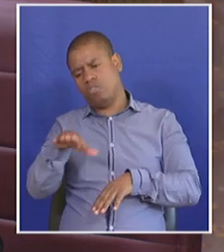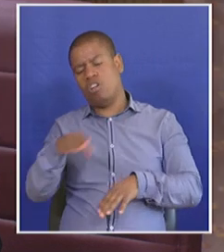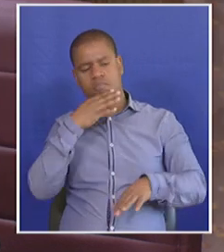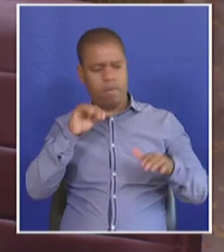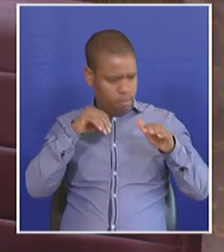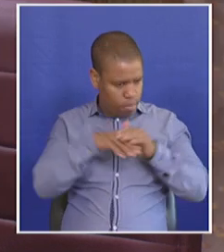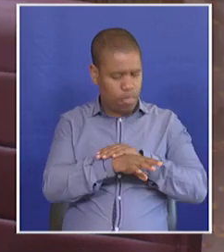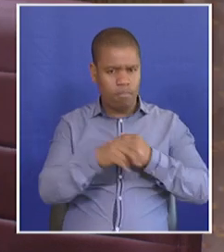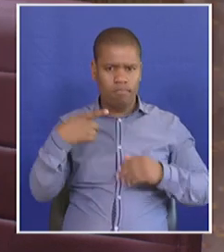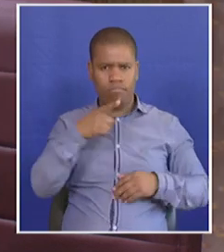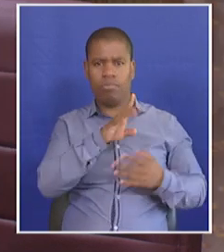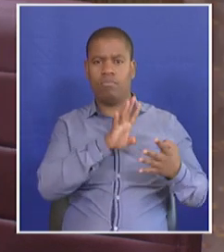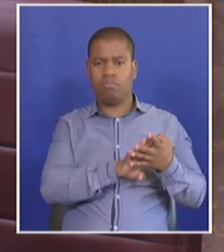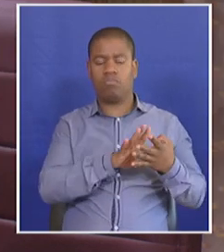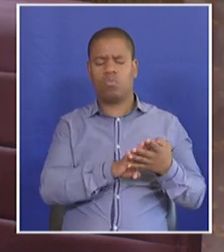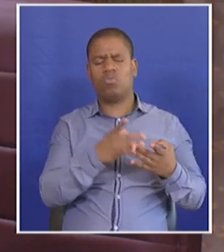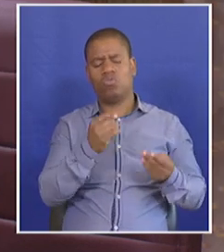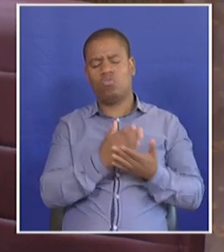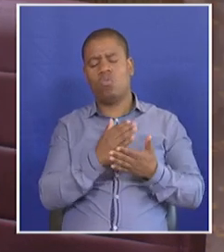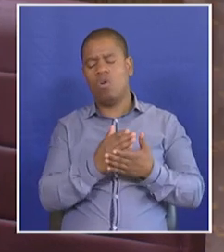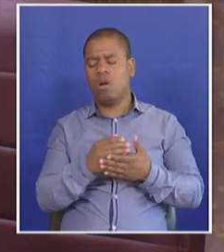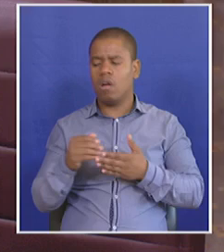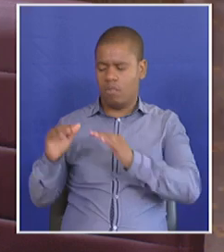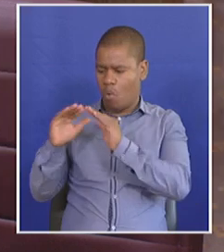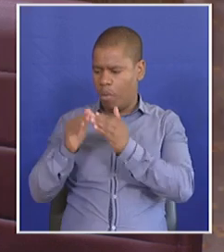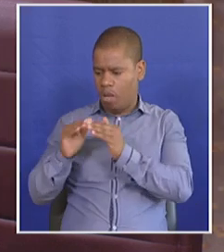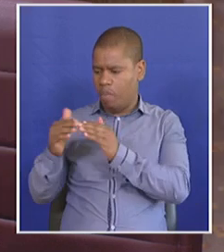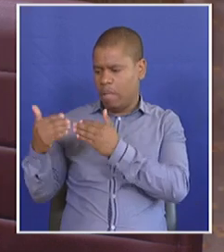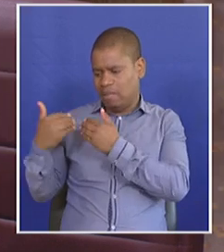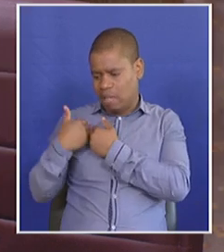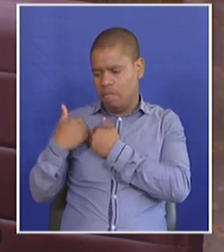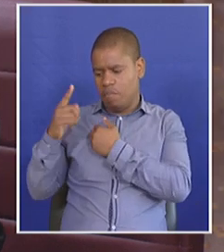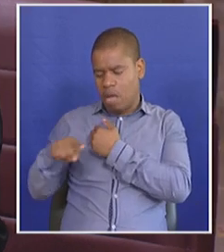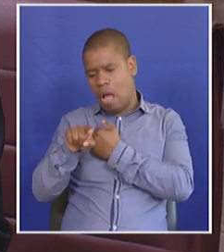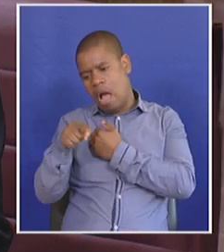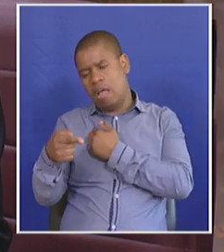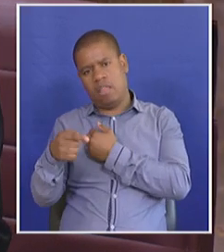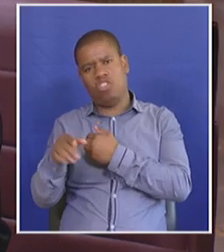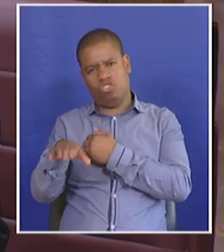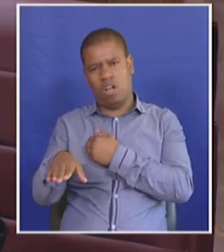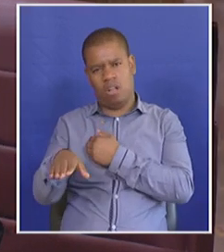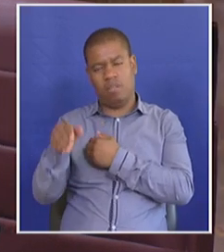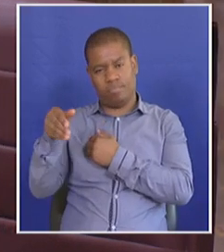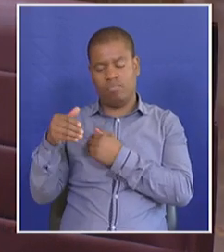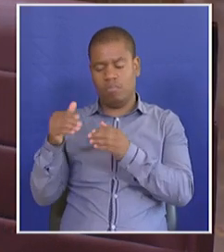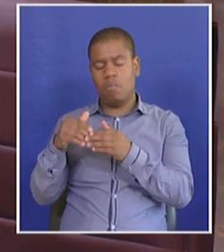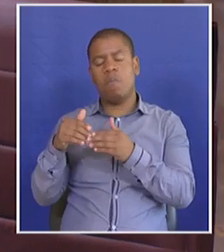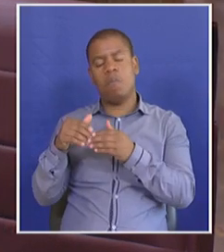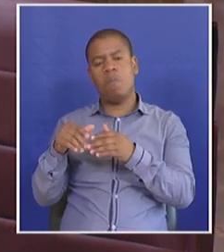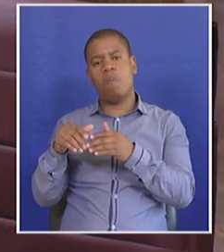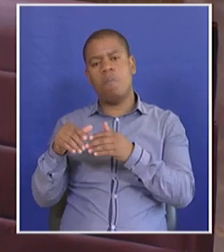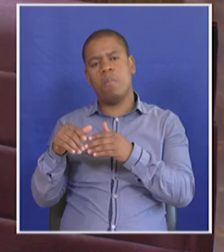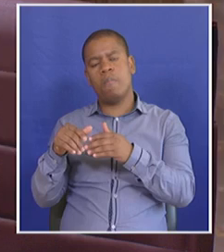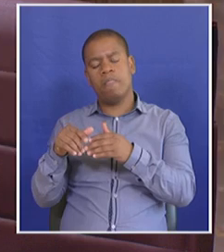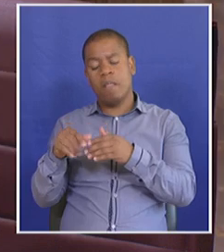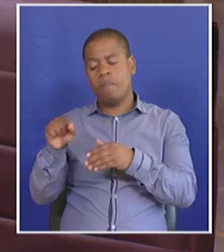of justice or the safety or protection of the public or the child or another child in detention. And there's a